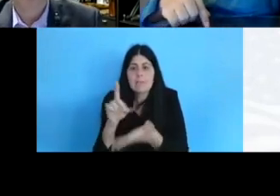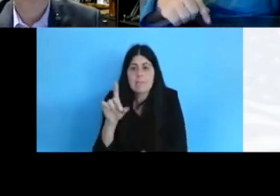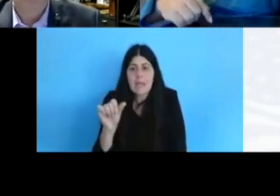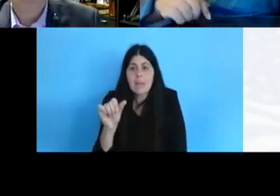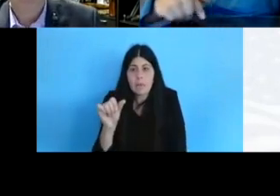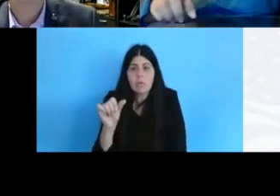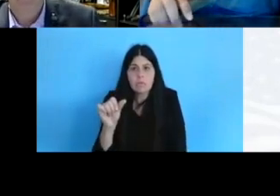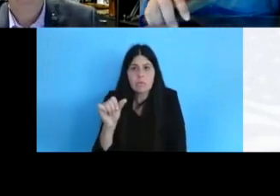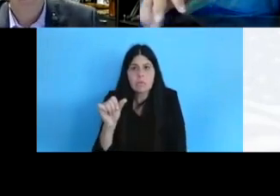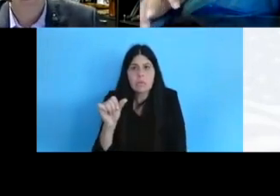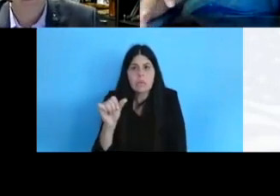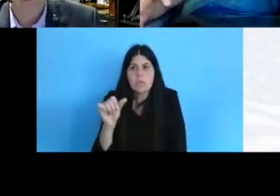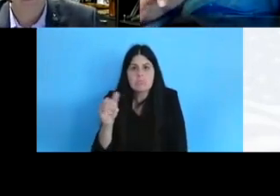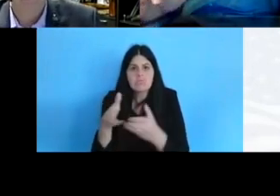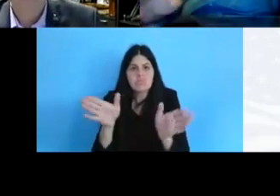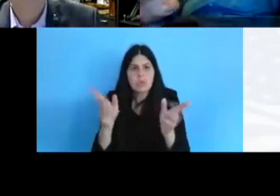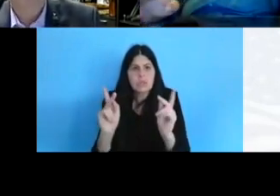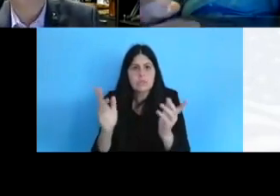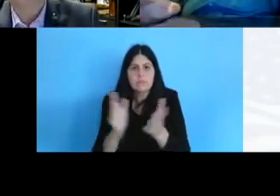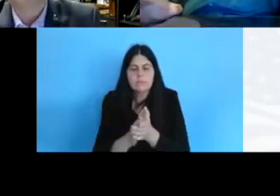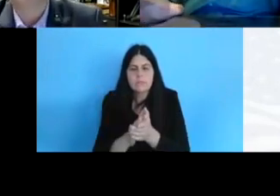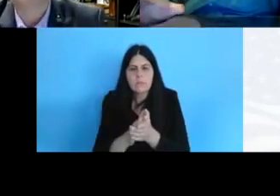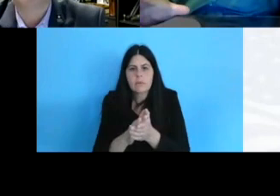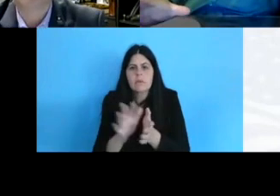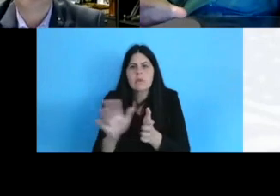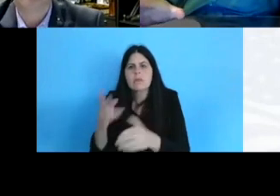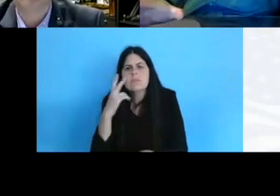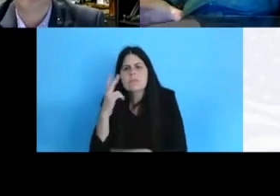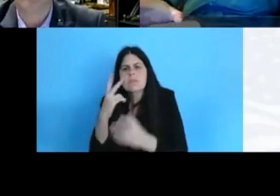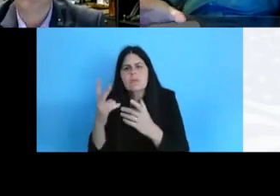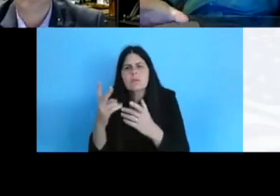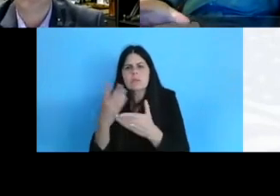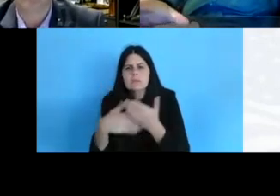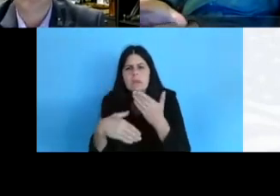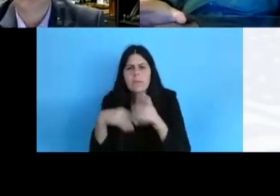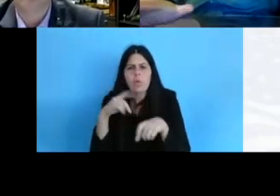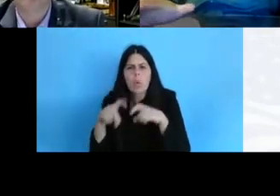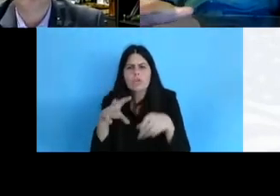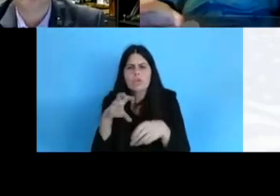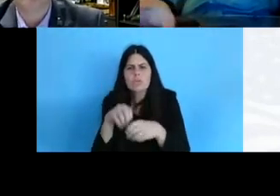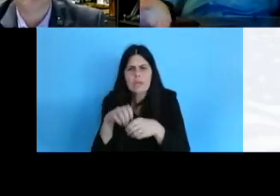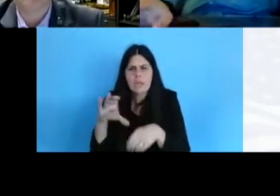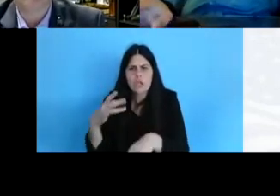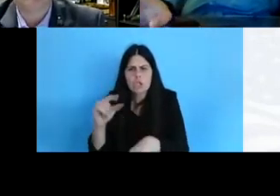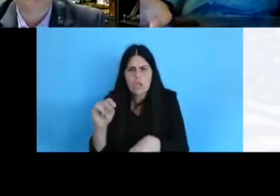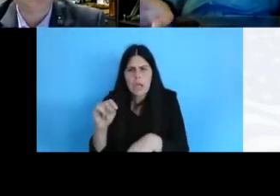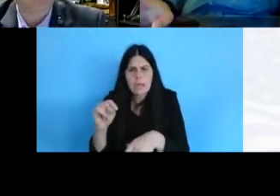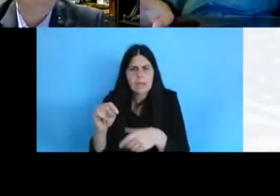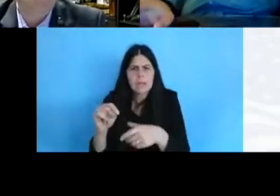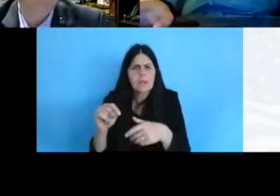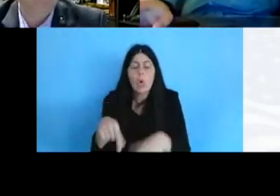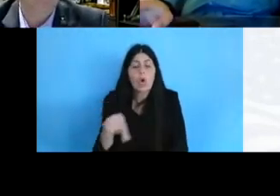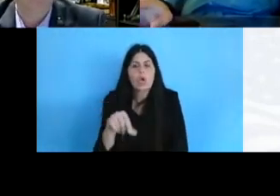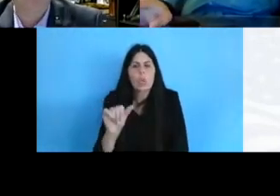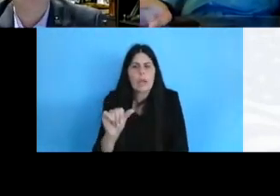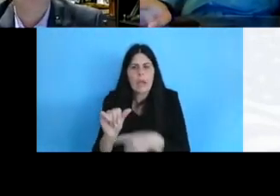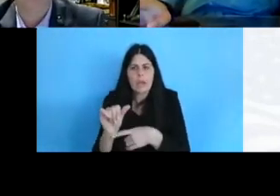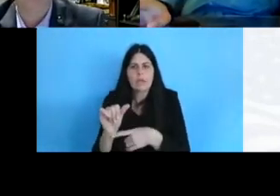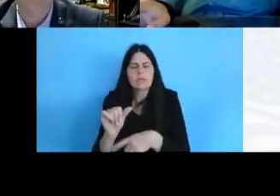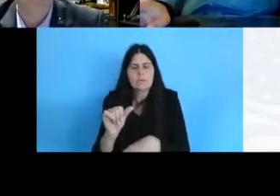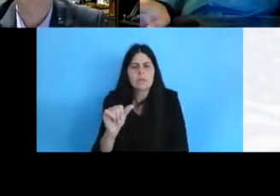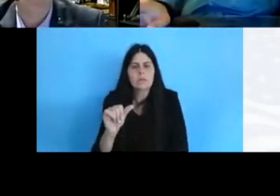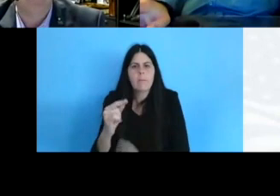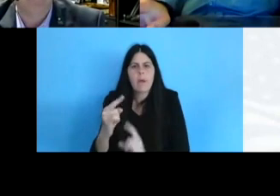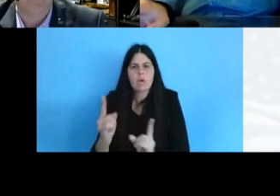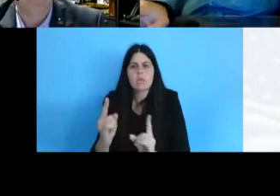slide, there seem to be some questions in the chat that you might be able to speak to. Sorry, in the Q&A box that you might be able